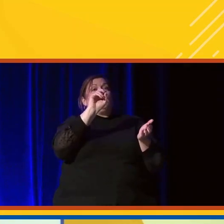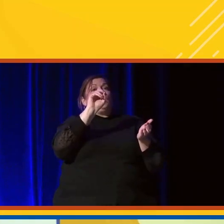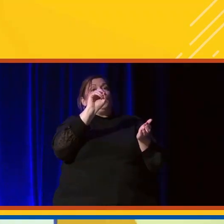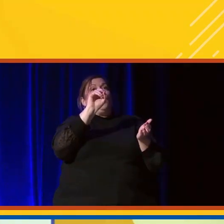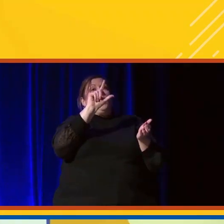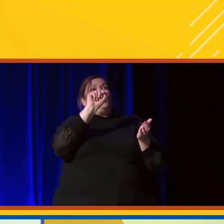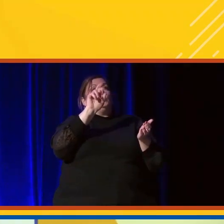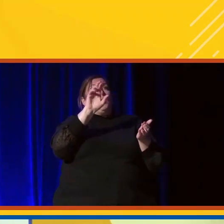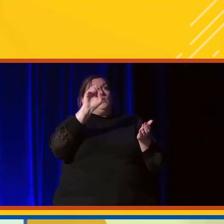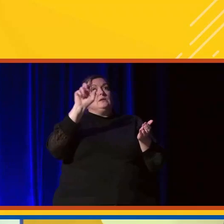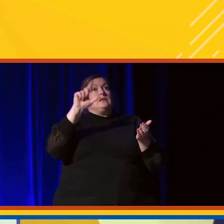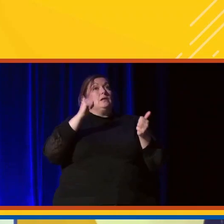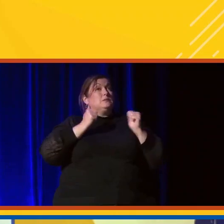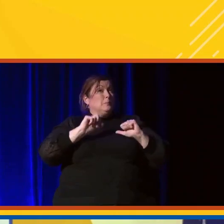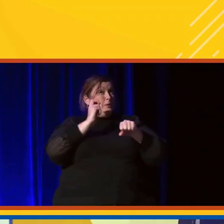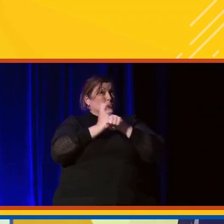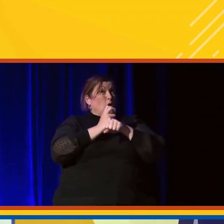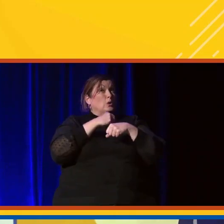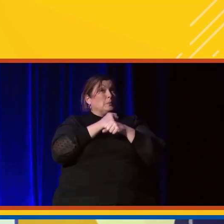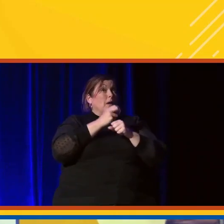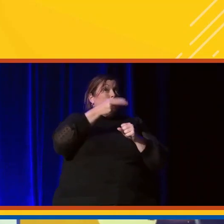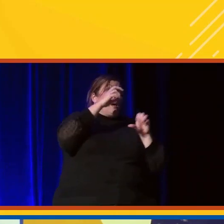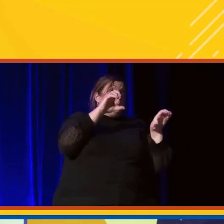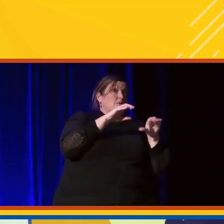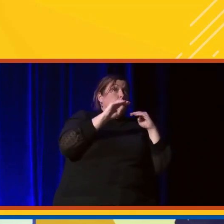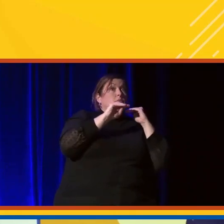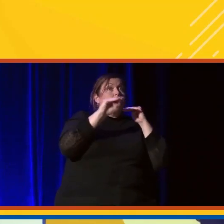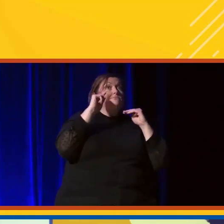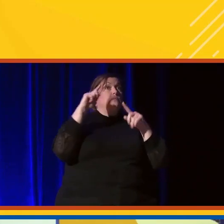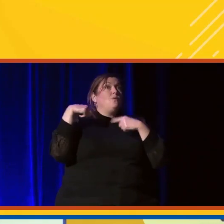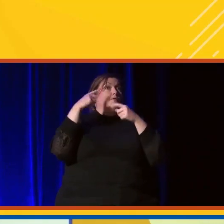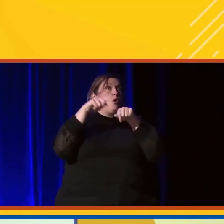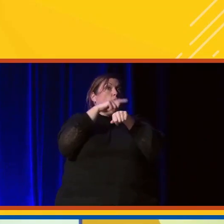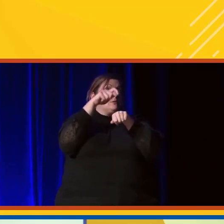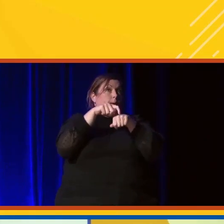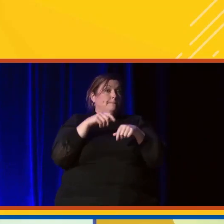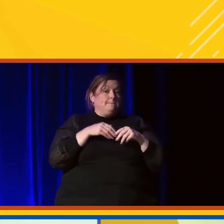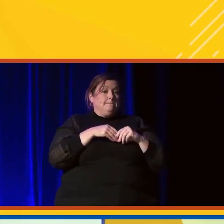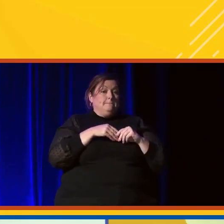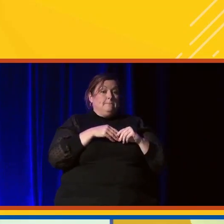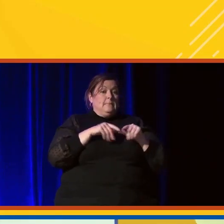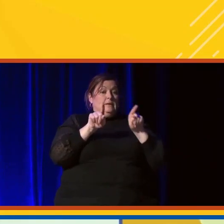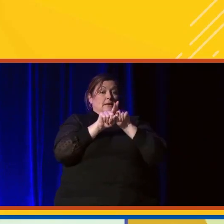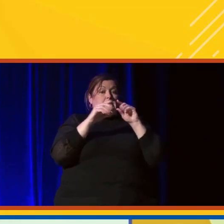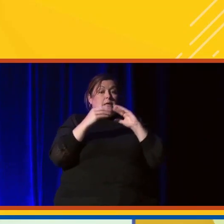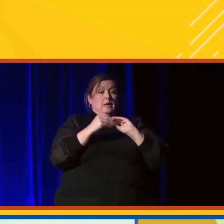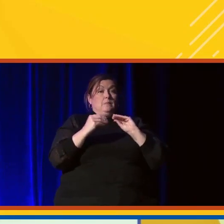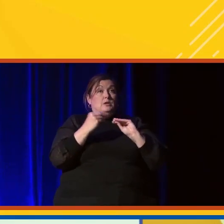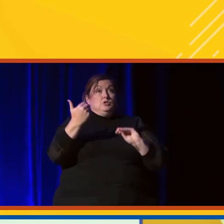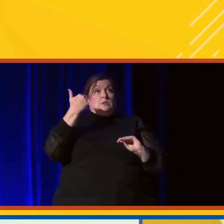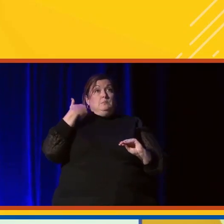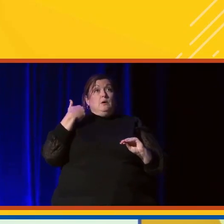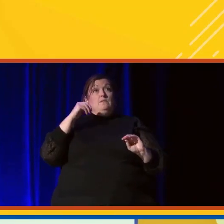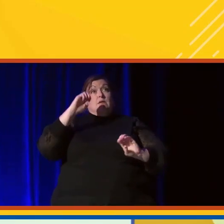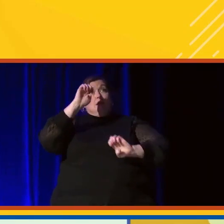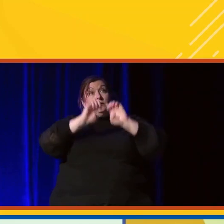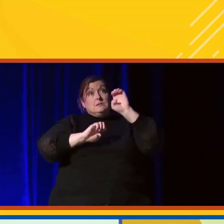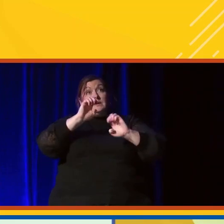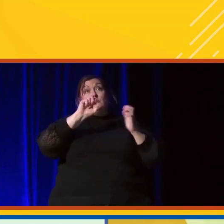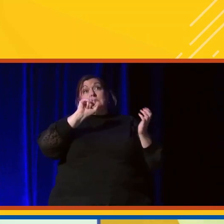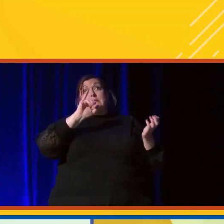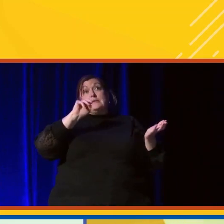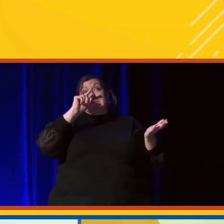still really hard to make ones that are high-performing and stable over a long period of time. As I said before, the experiments and simulations are